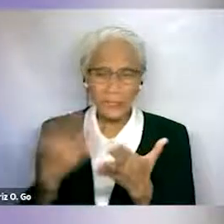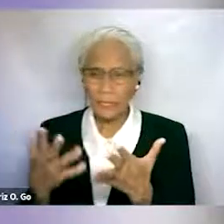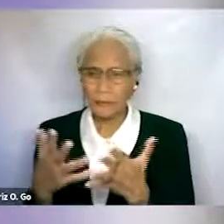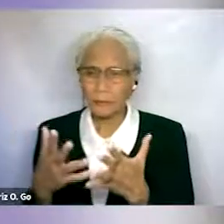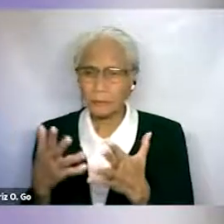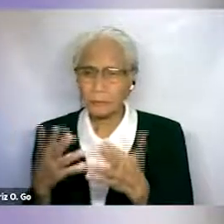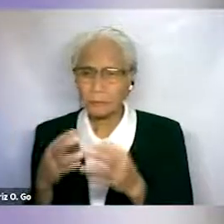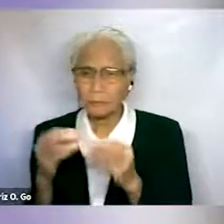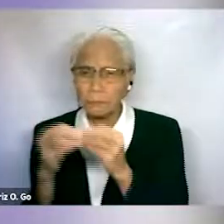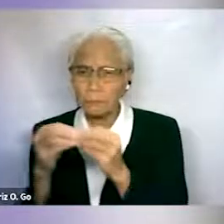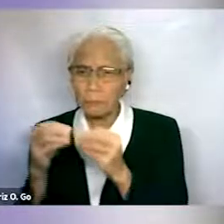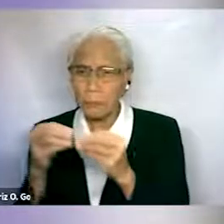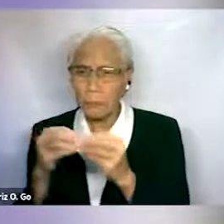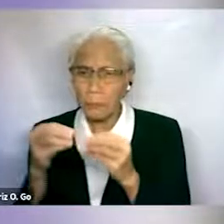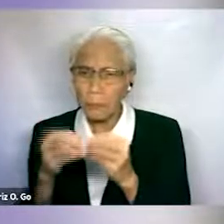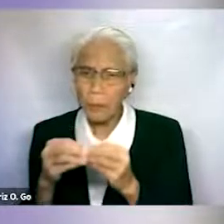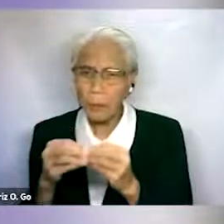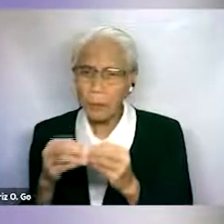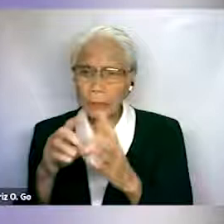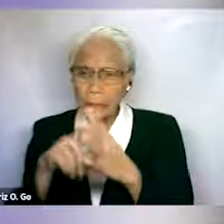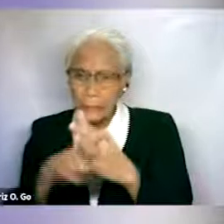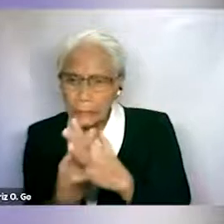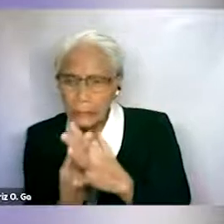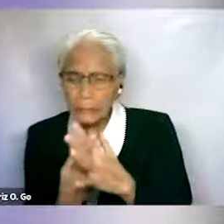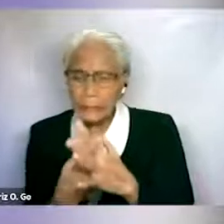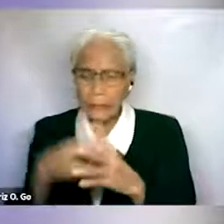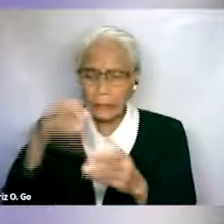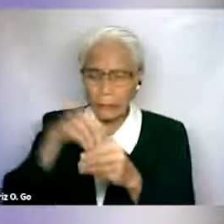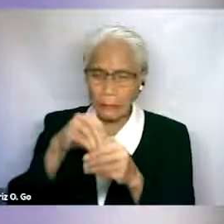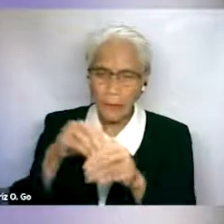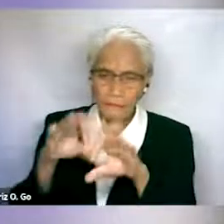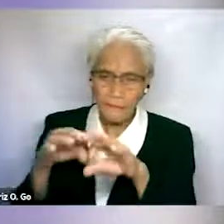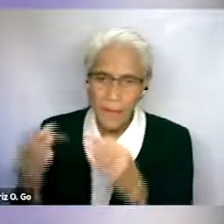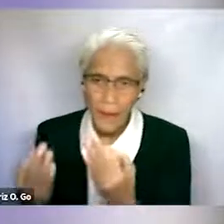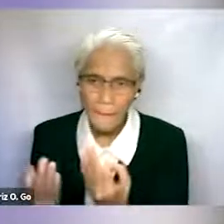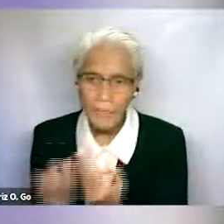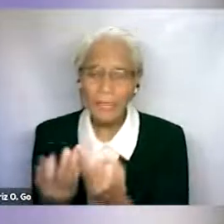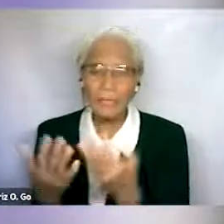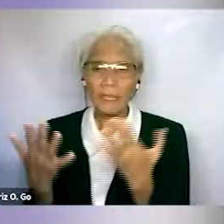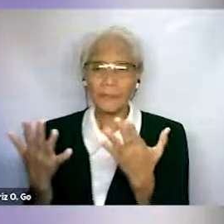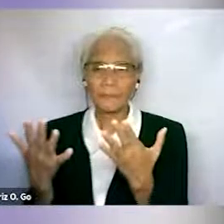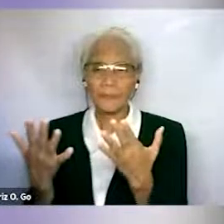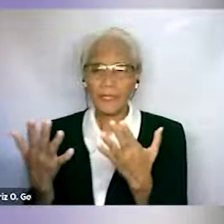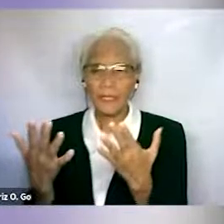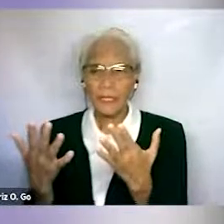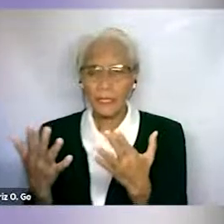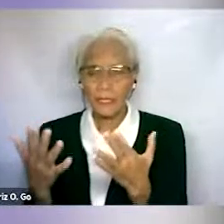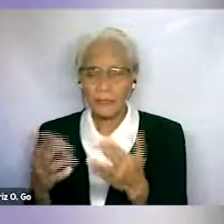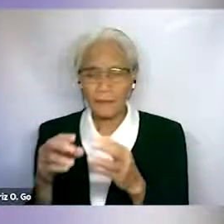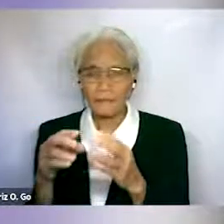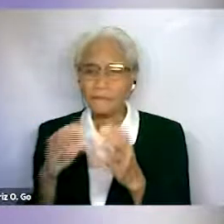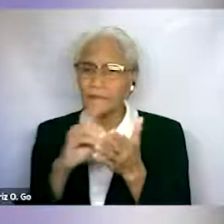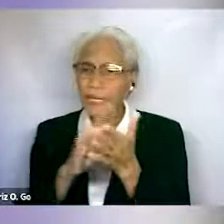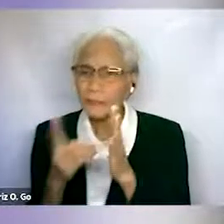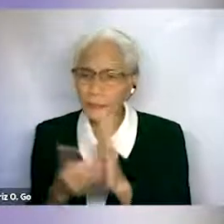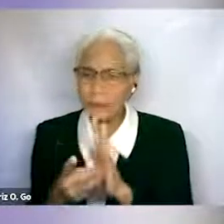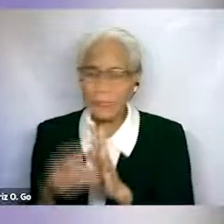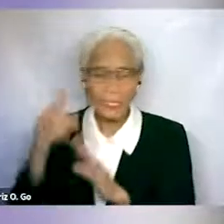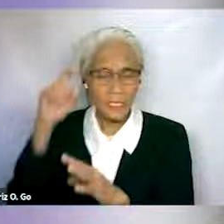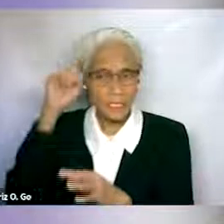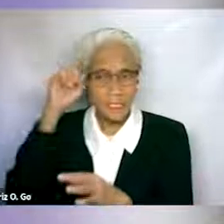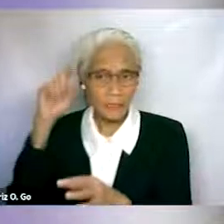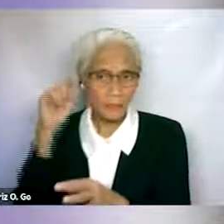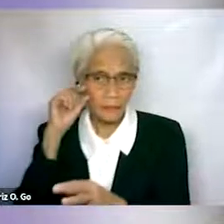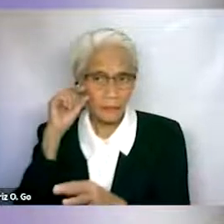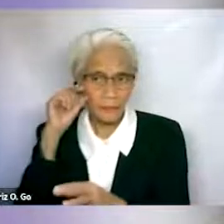of states in terms of addressing and fulfilling the rights of girls and also of women, it's important to see if they are able to address